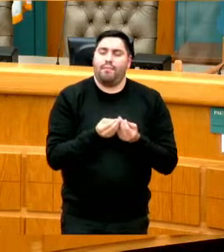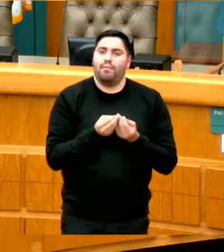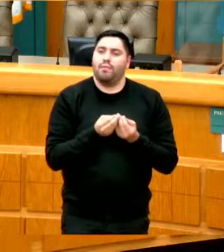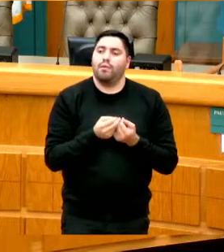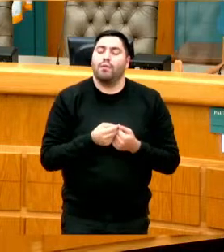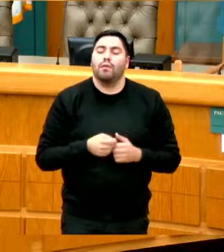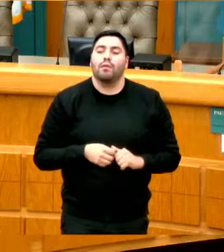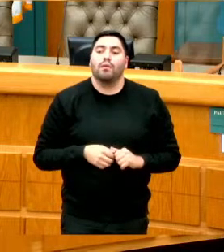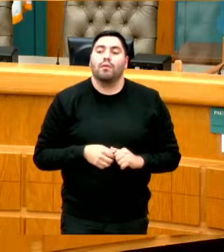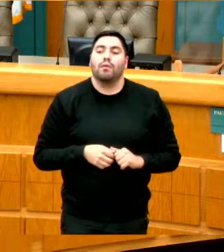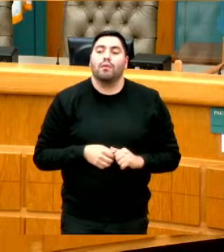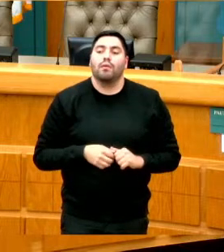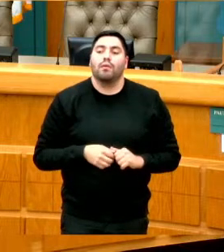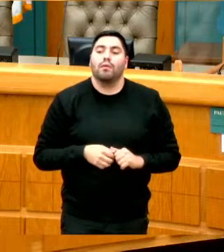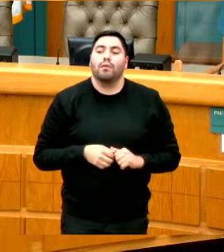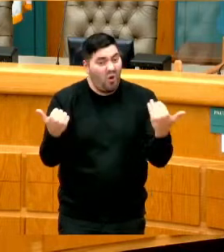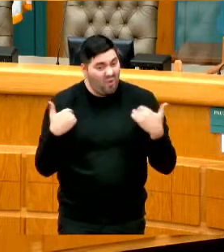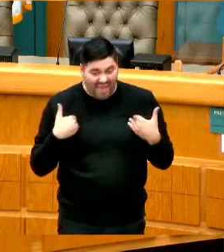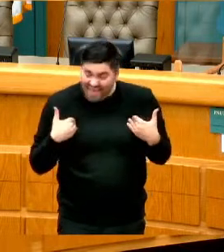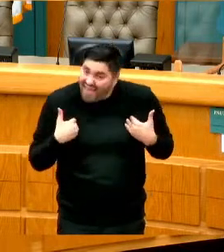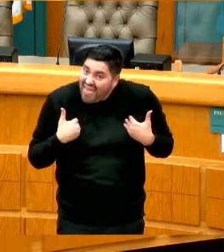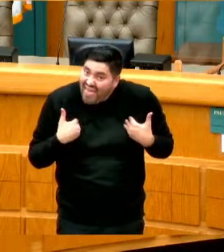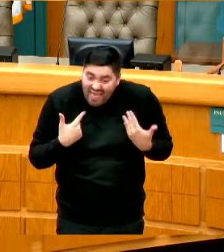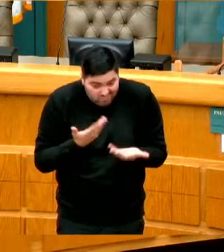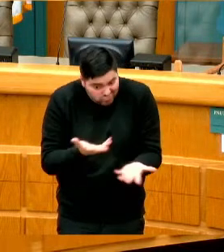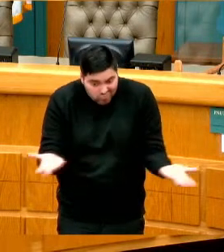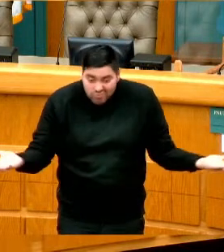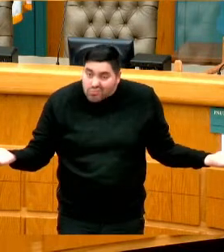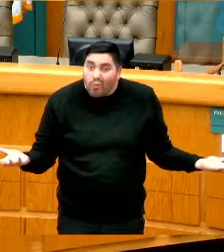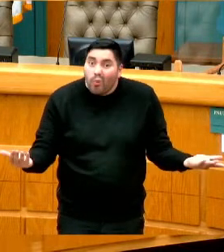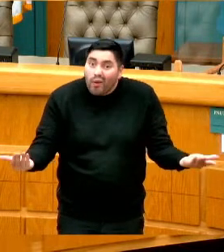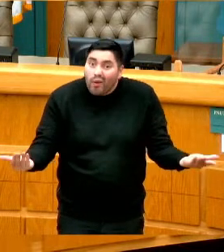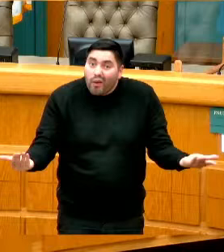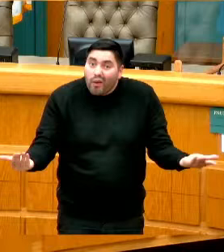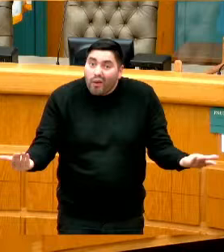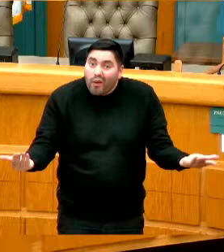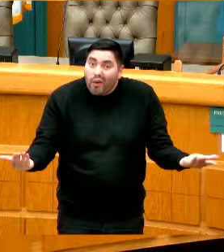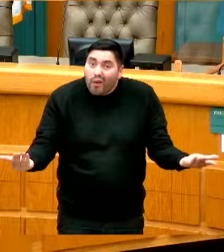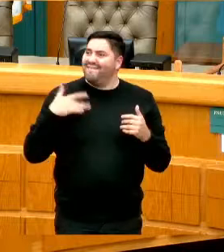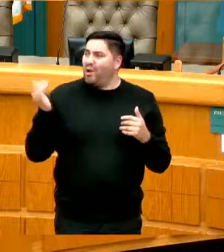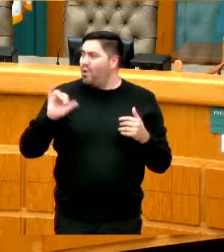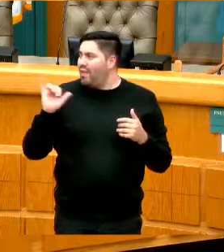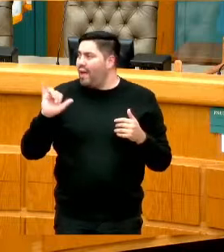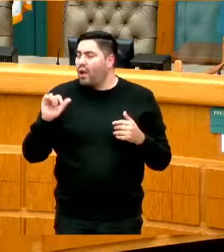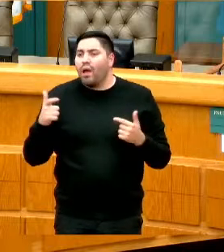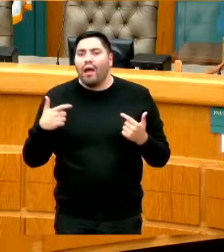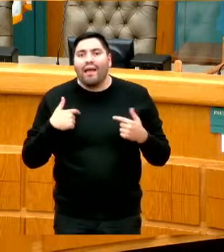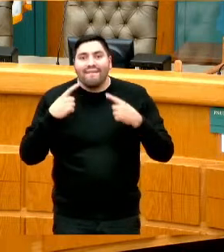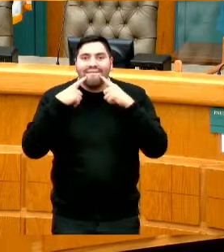have everything we need now. I almost feel like I can go,